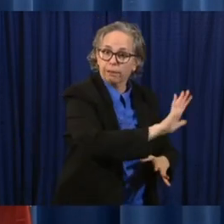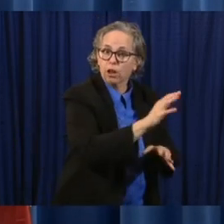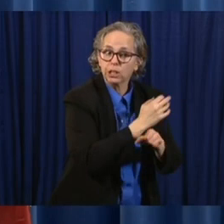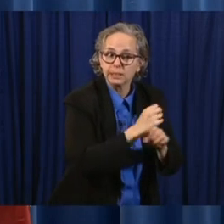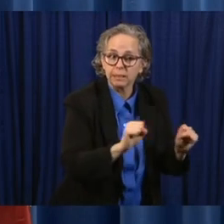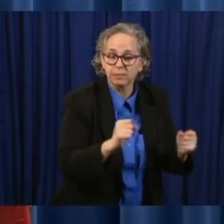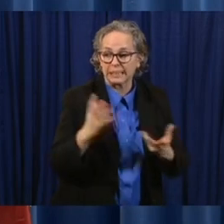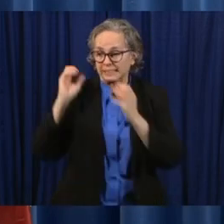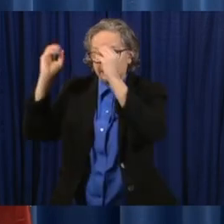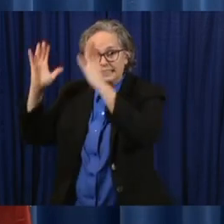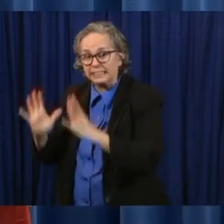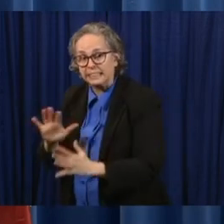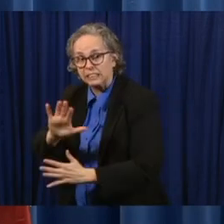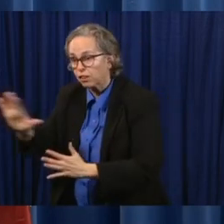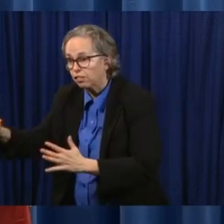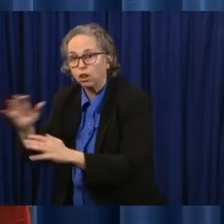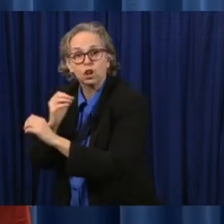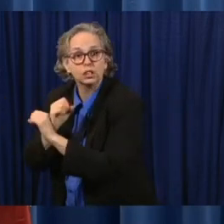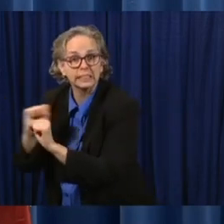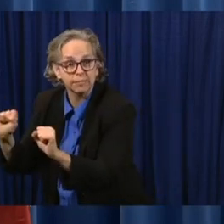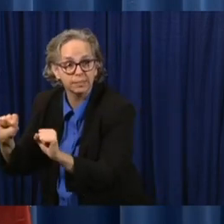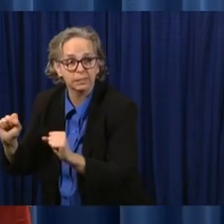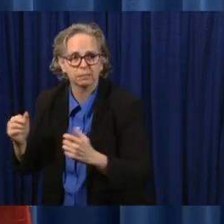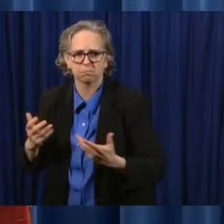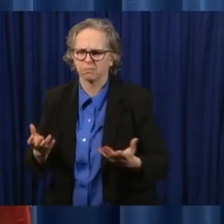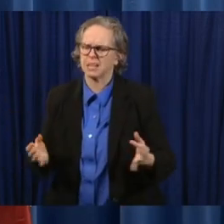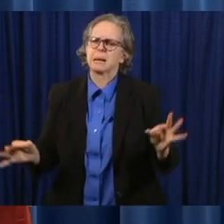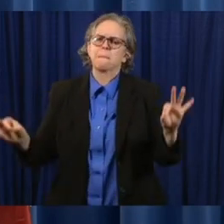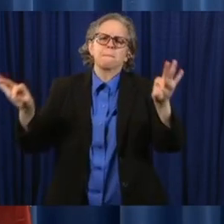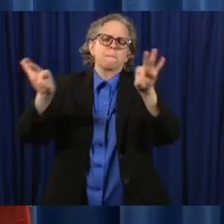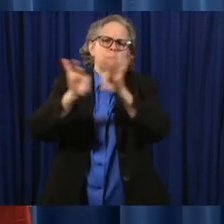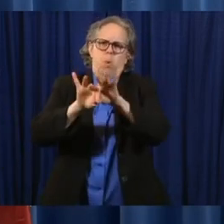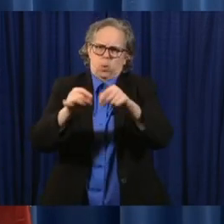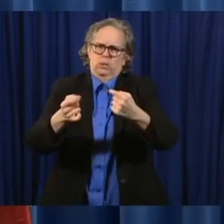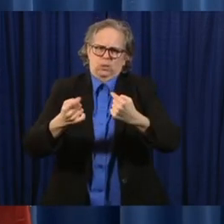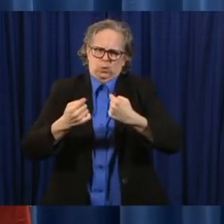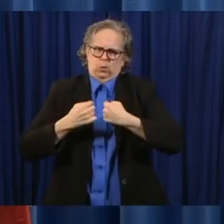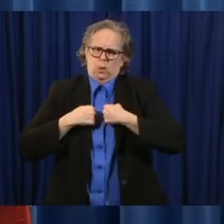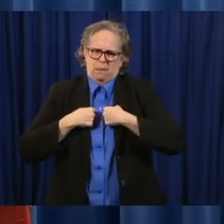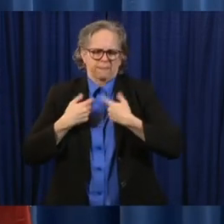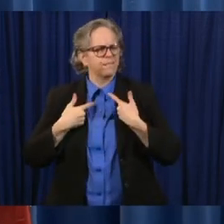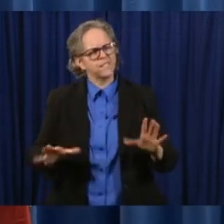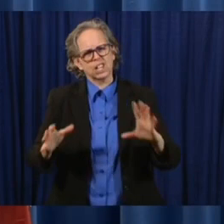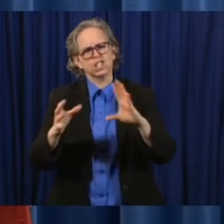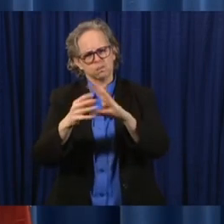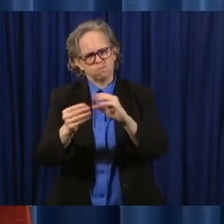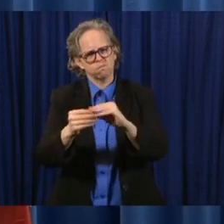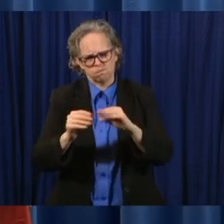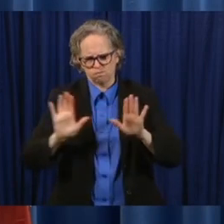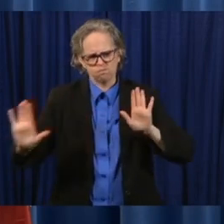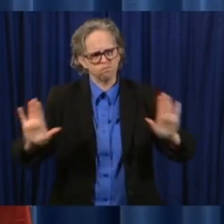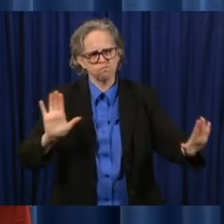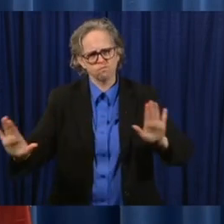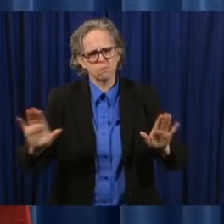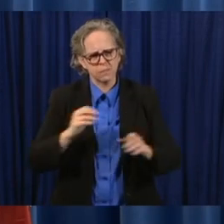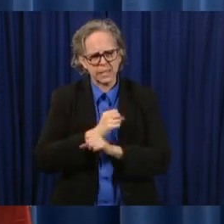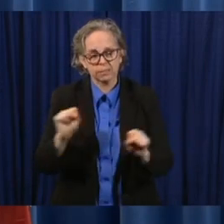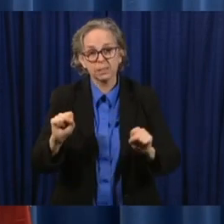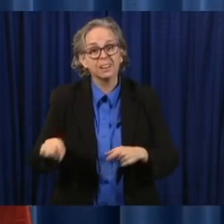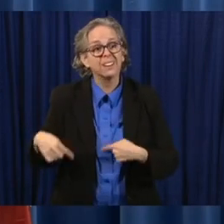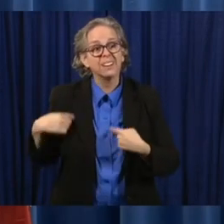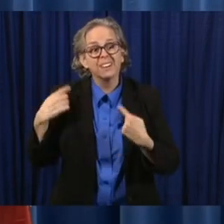is very, very important. We've talked about that. But as I talk to teachers and as I talk